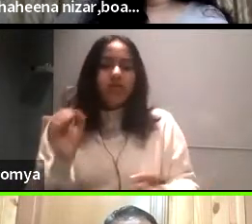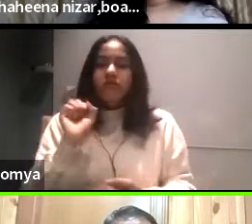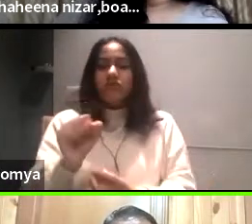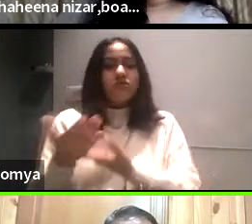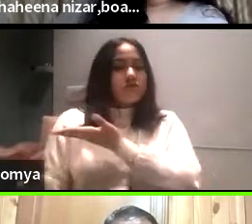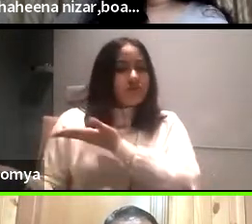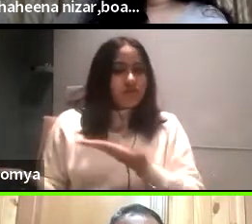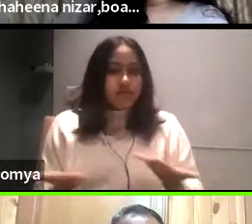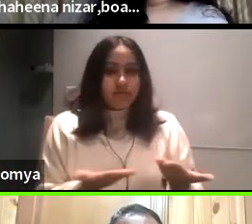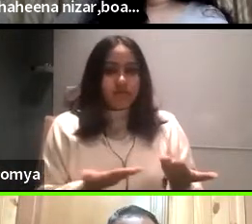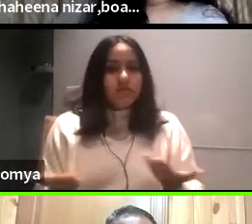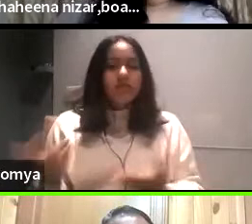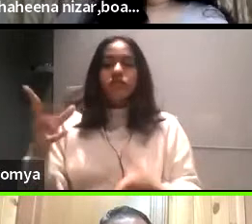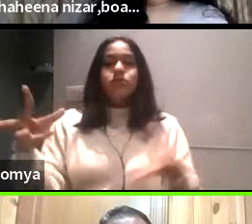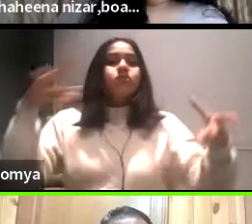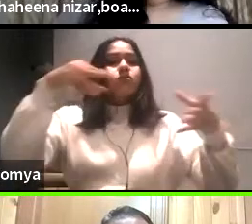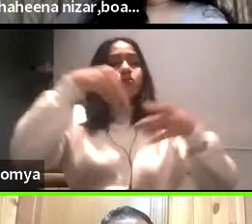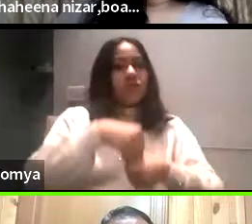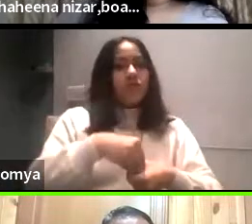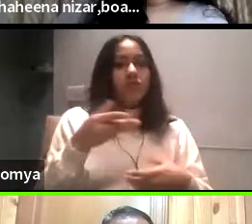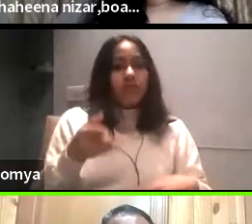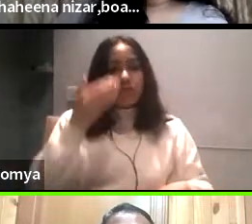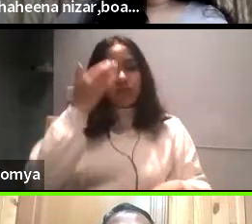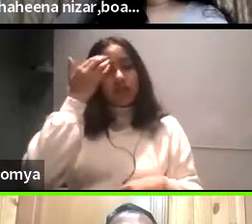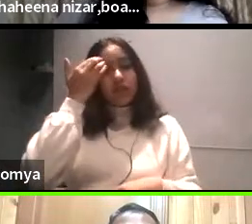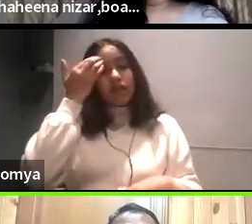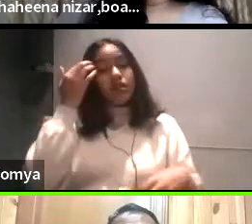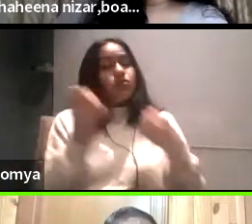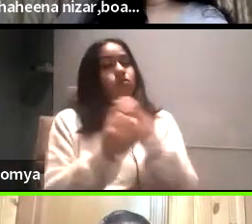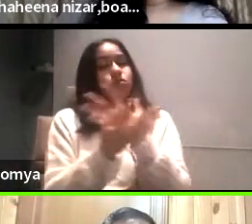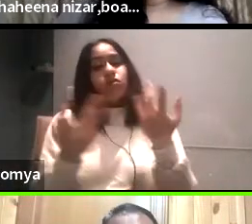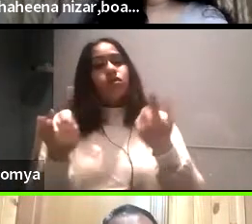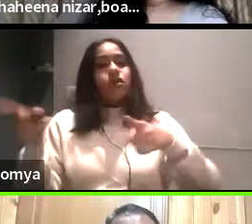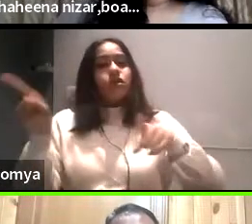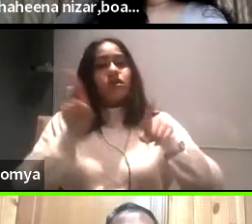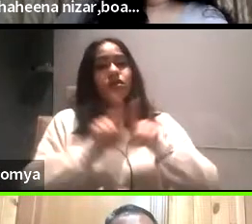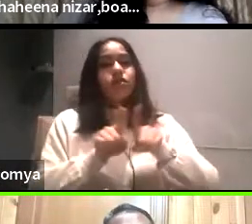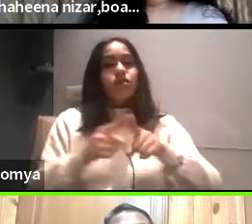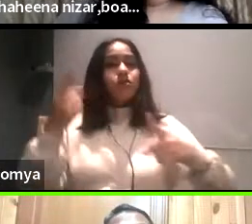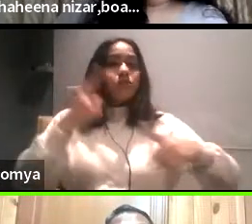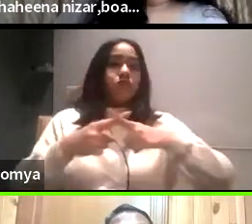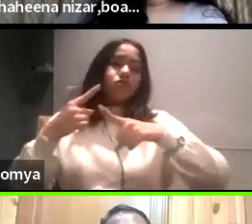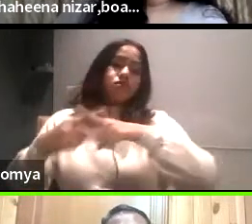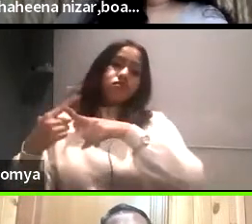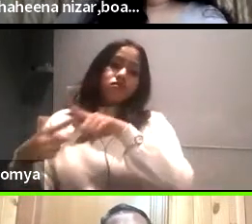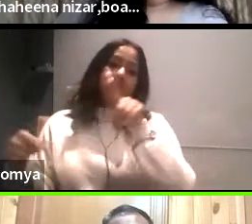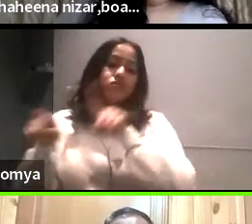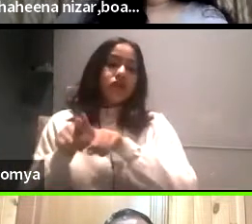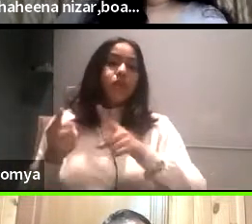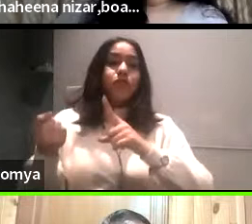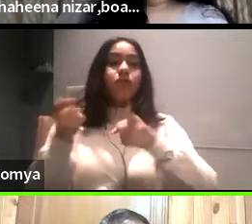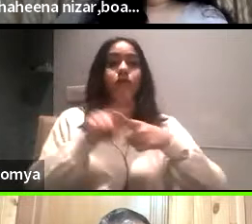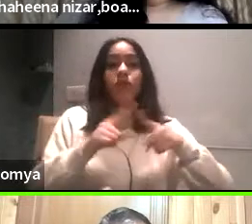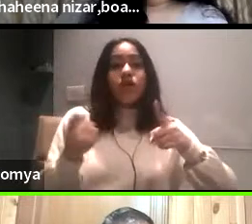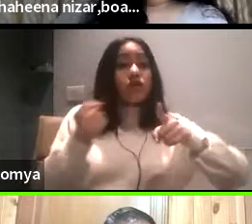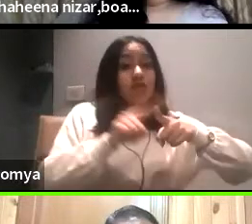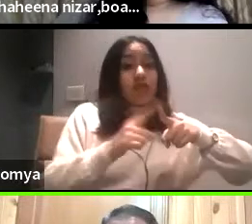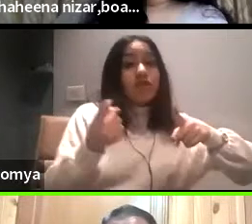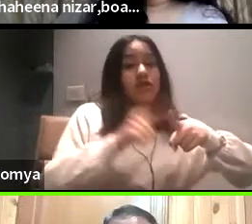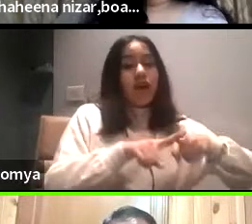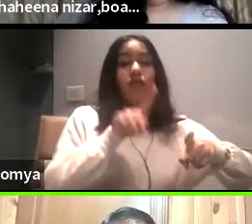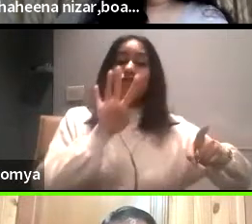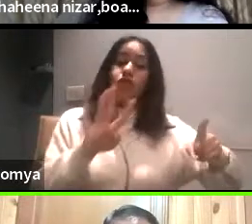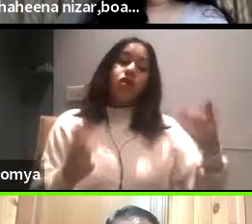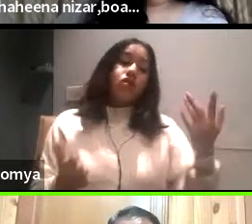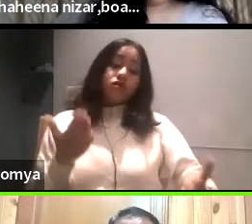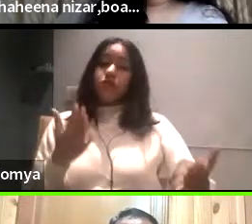your contribution to this space would have multiplied multifold. I'm a little bit exaggerating,